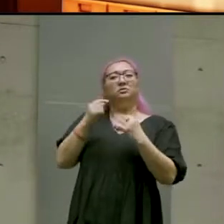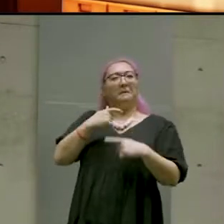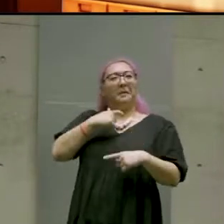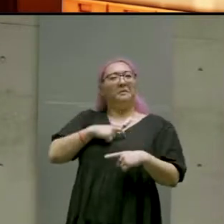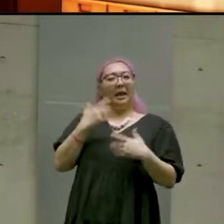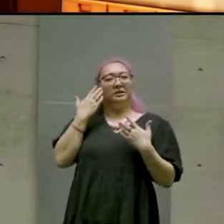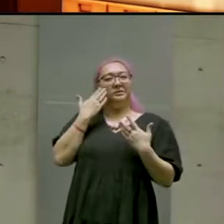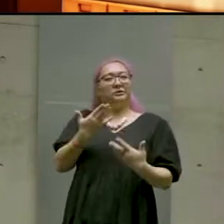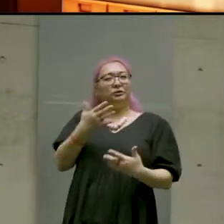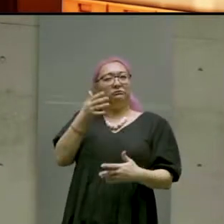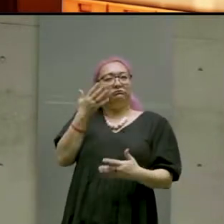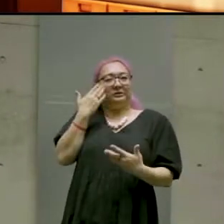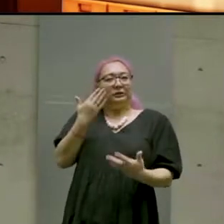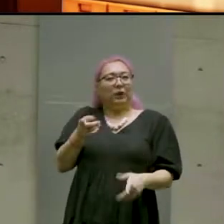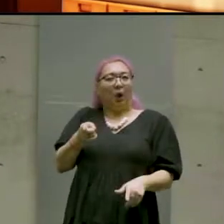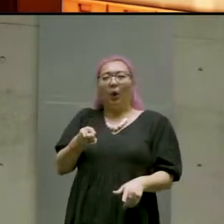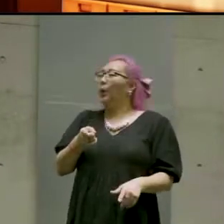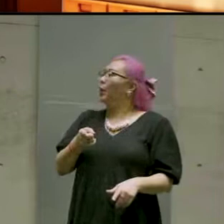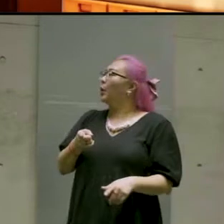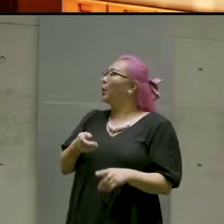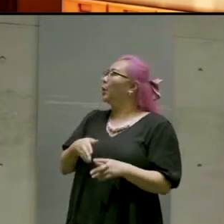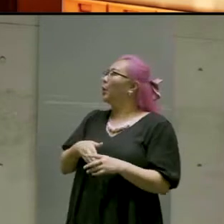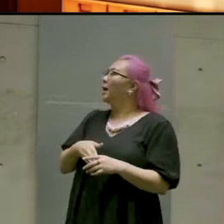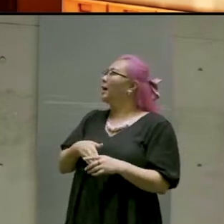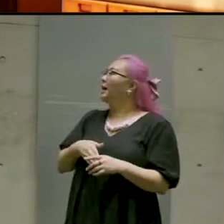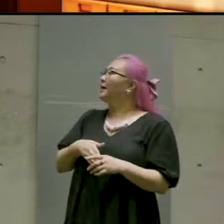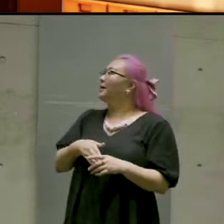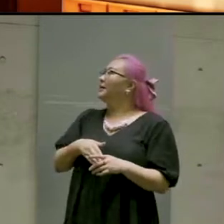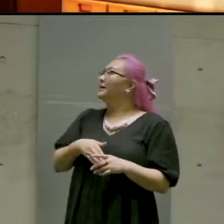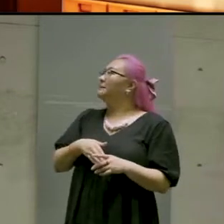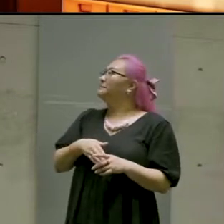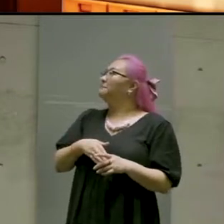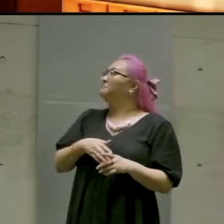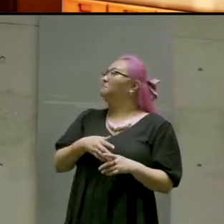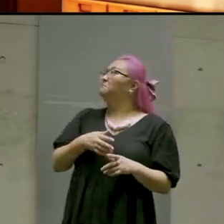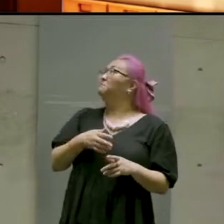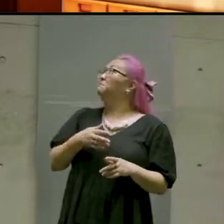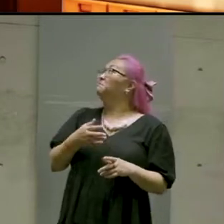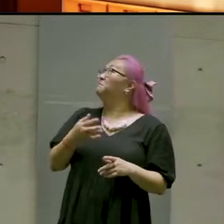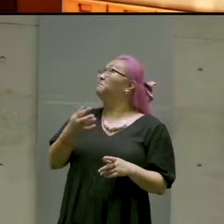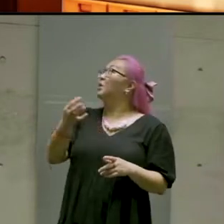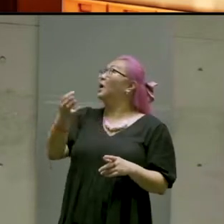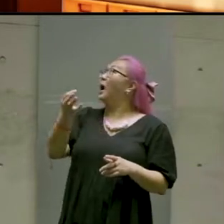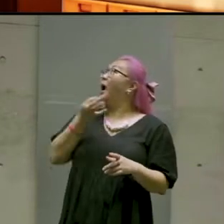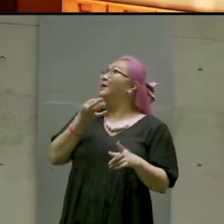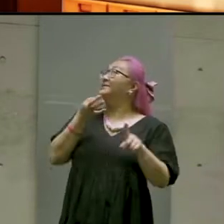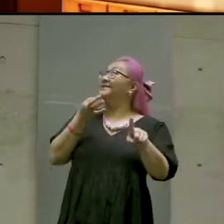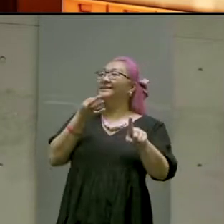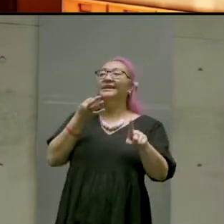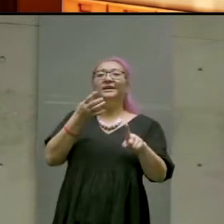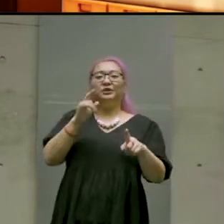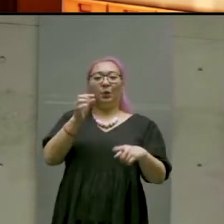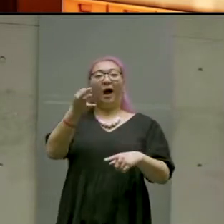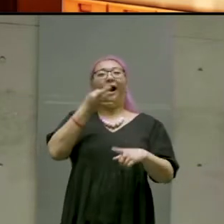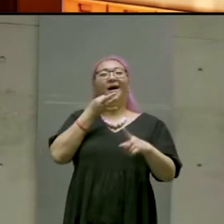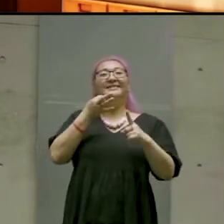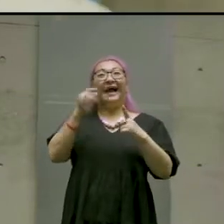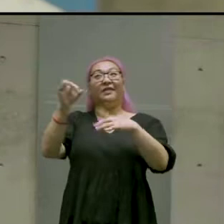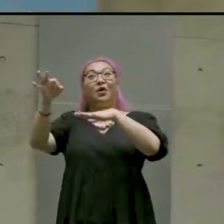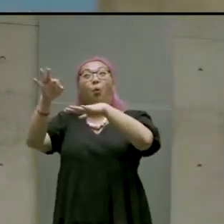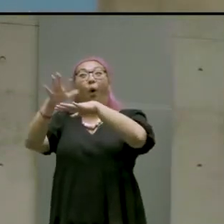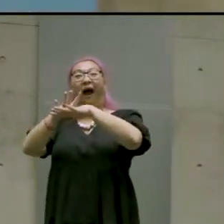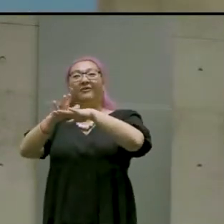information for. And instead, they were asked a question, and the wife of Graham would mime, sort of charade it.